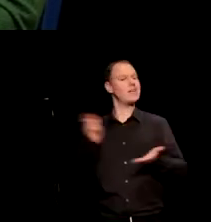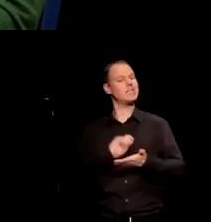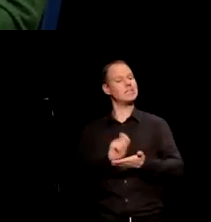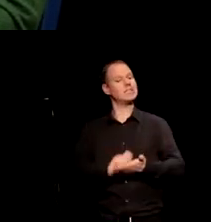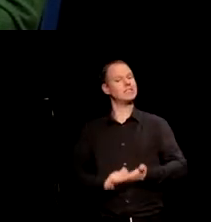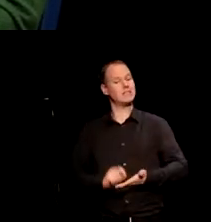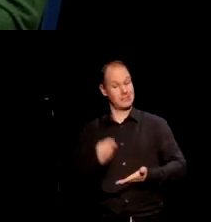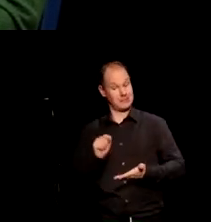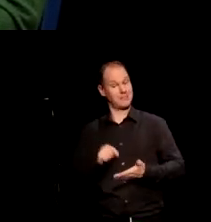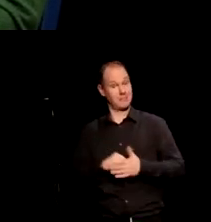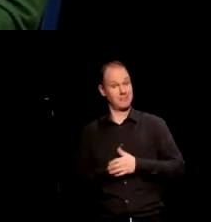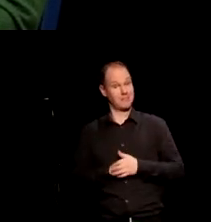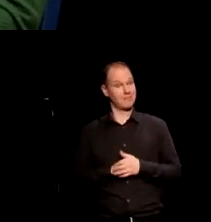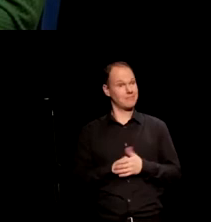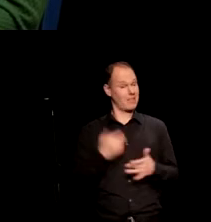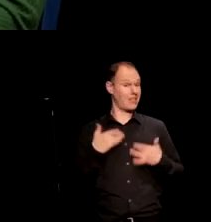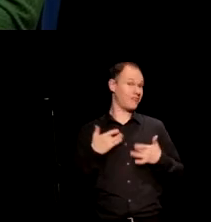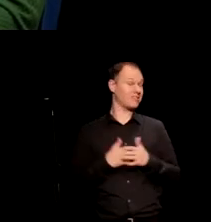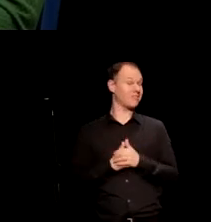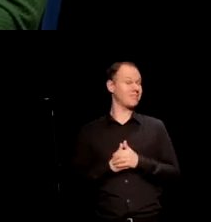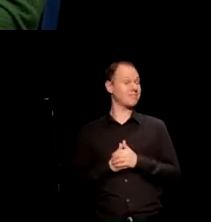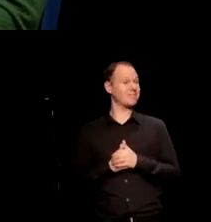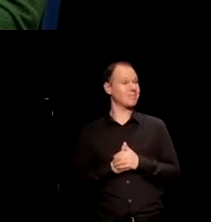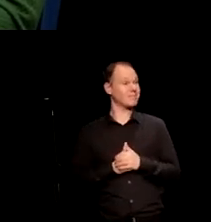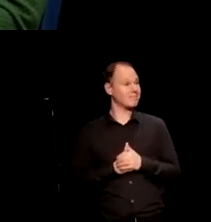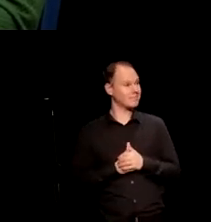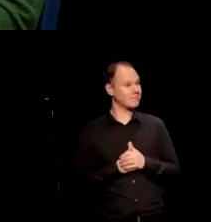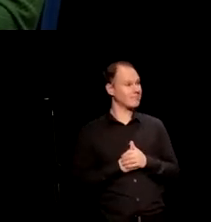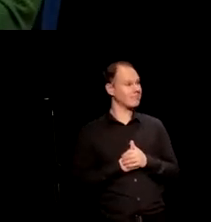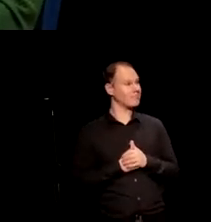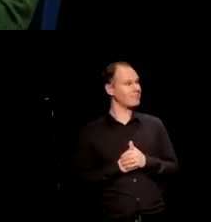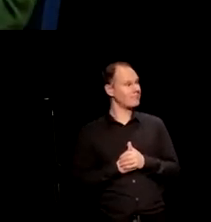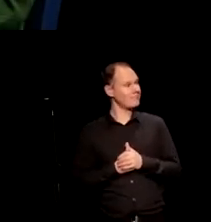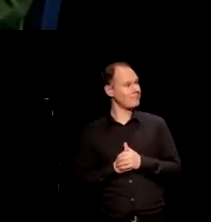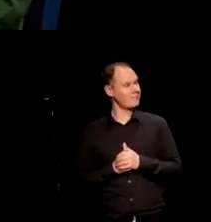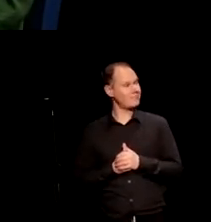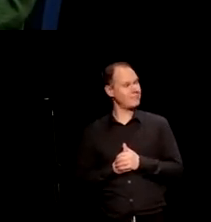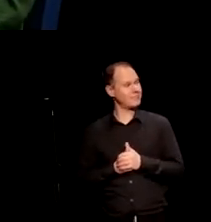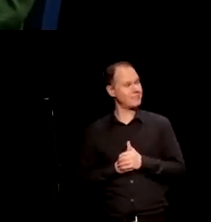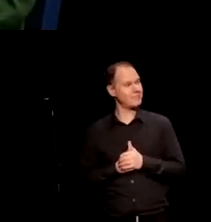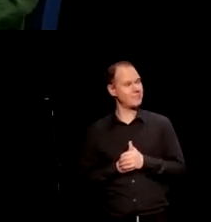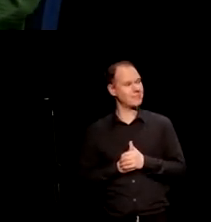you know, that's what I think is really interesting in terms of this channel. Yeah, we've